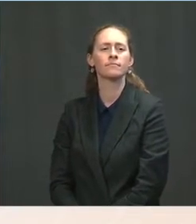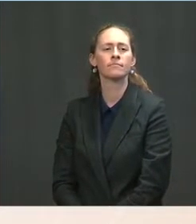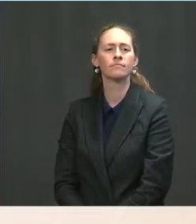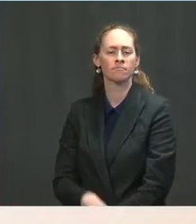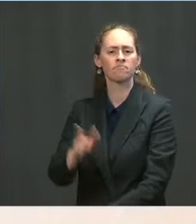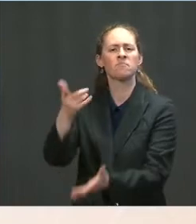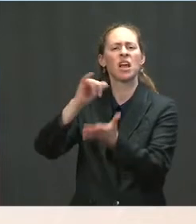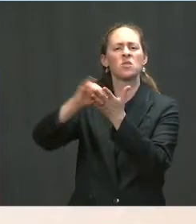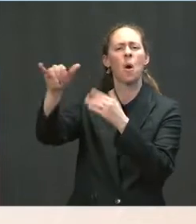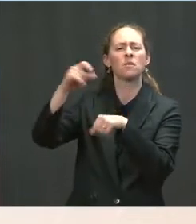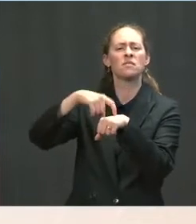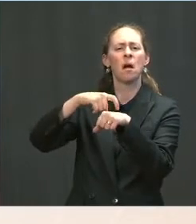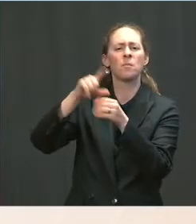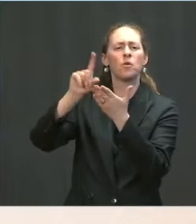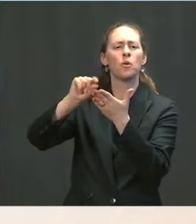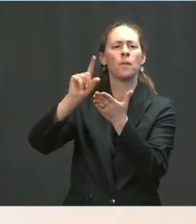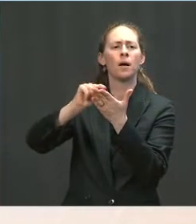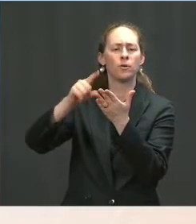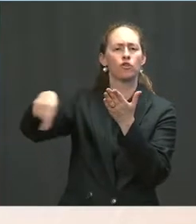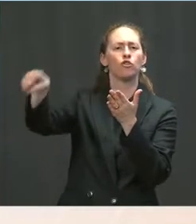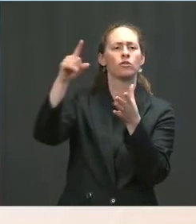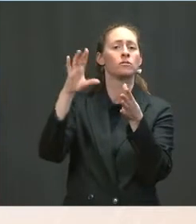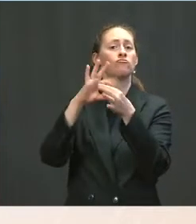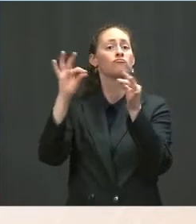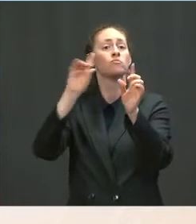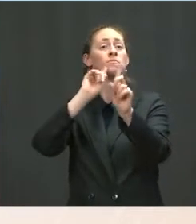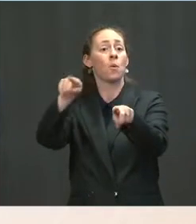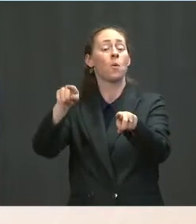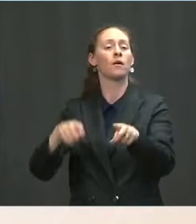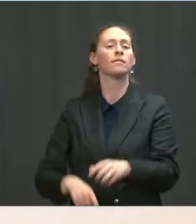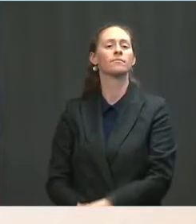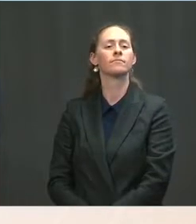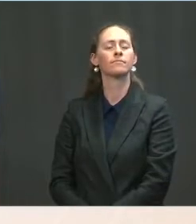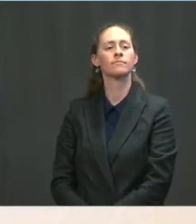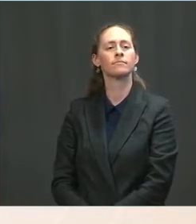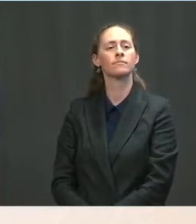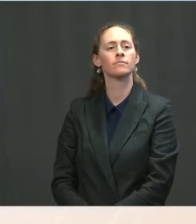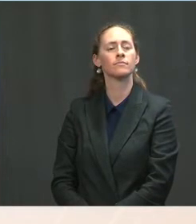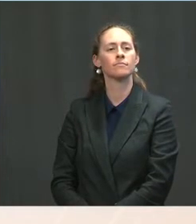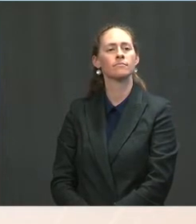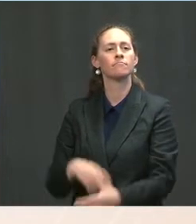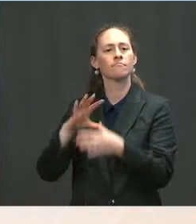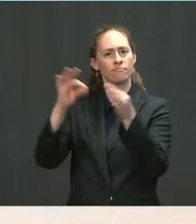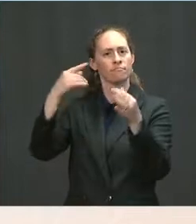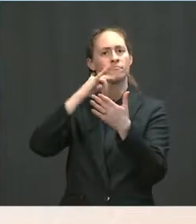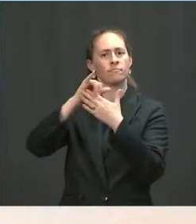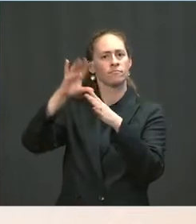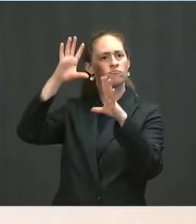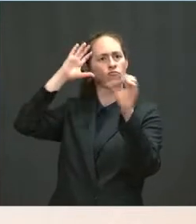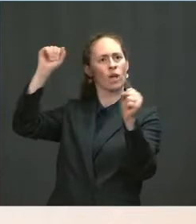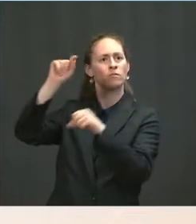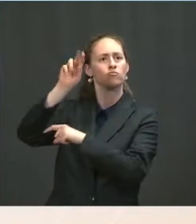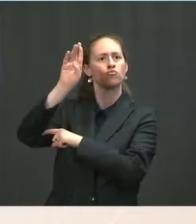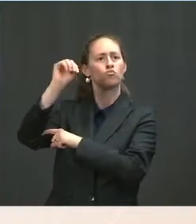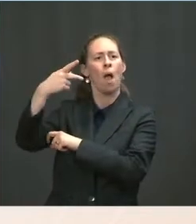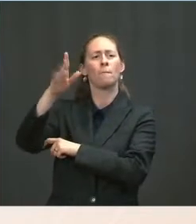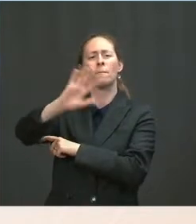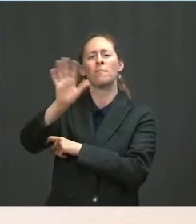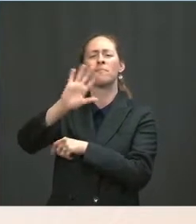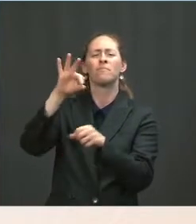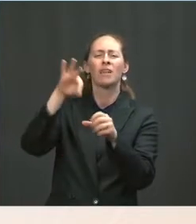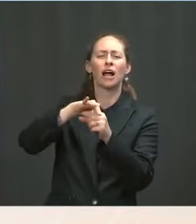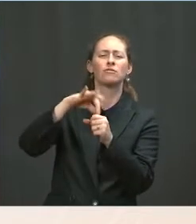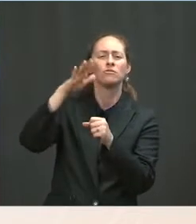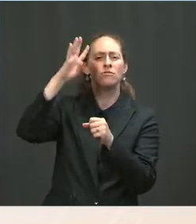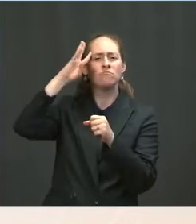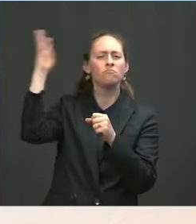pressed the Justice Department last year to declare falsely that the election was corrupt. Do you have a reaction to that? And would your